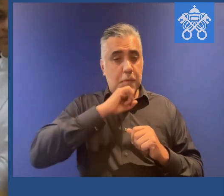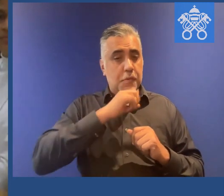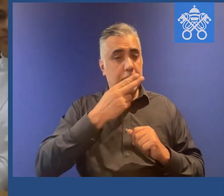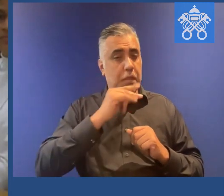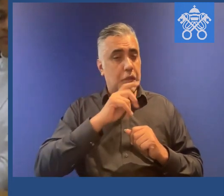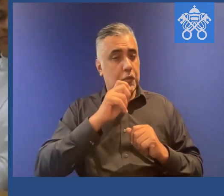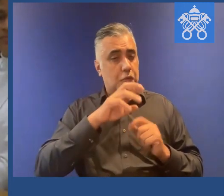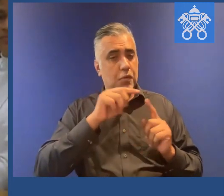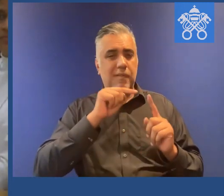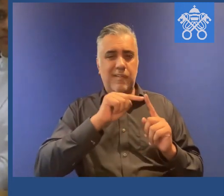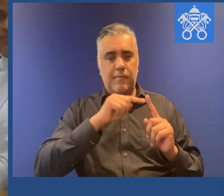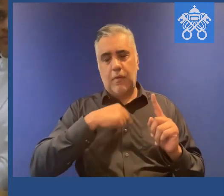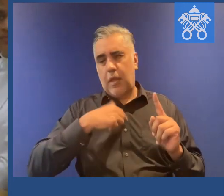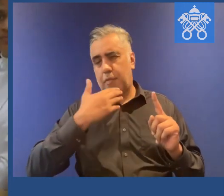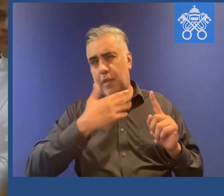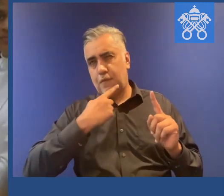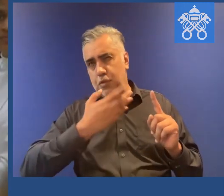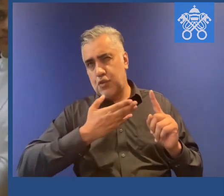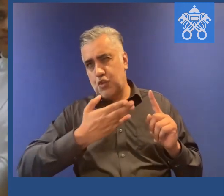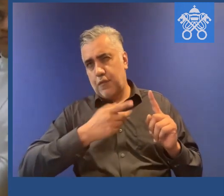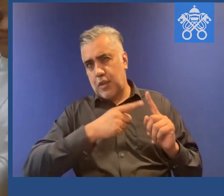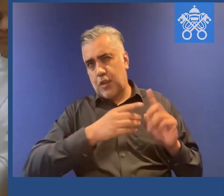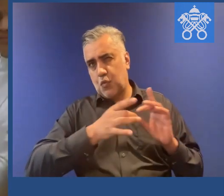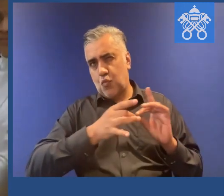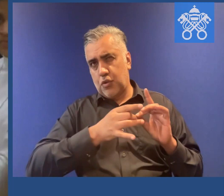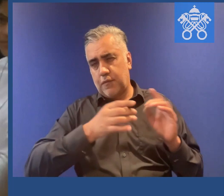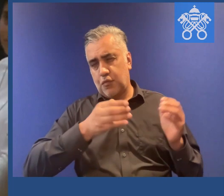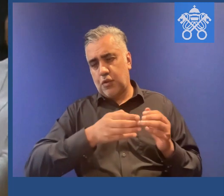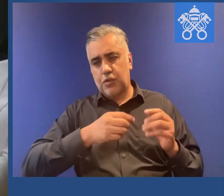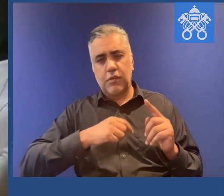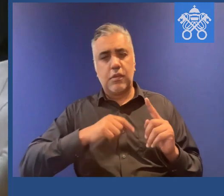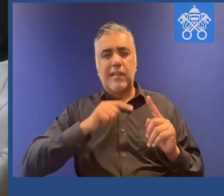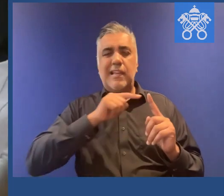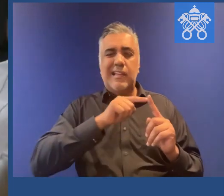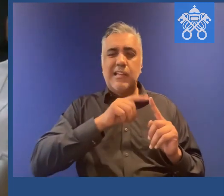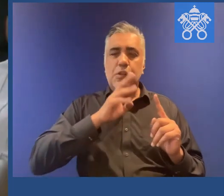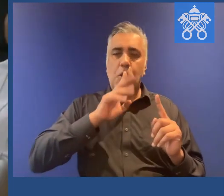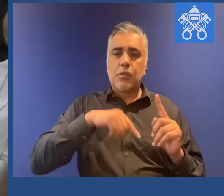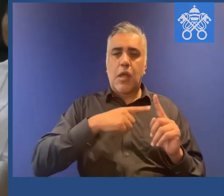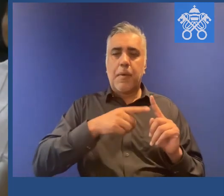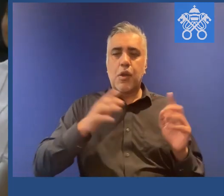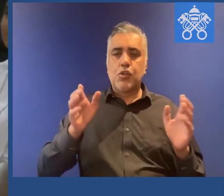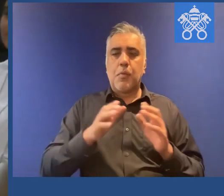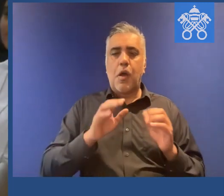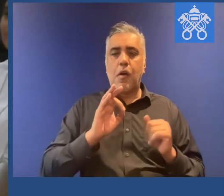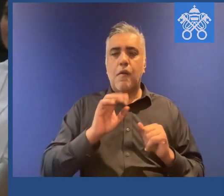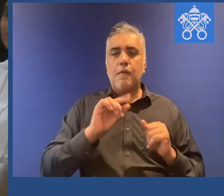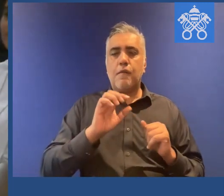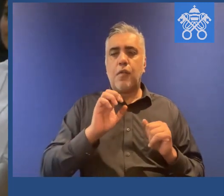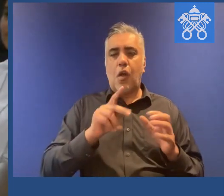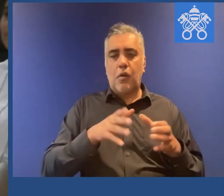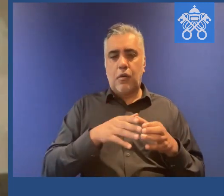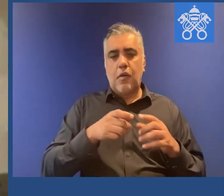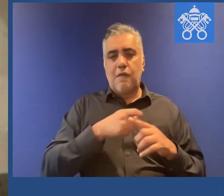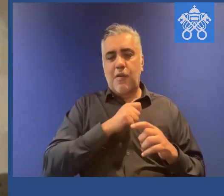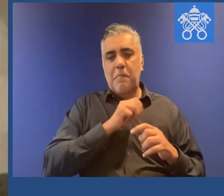Bishop Hinder, whom I thank for his service and his words of introduction, talked about a small flock made